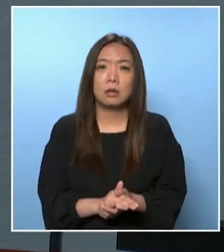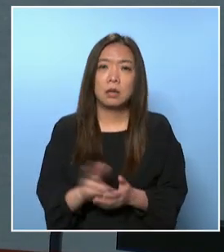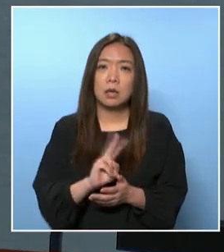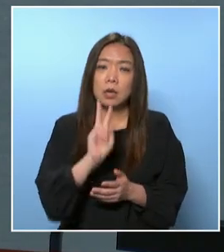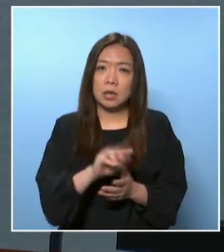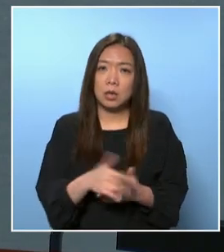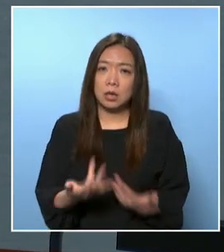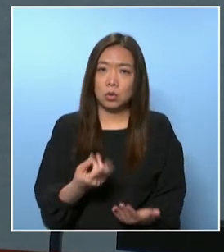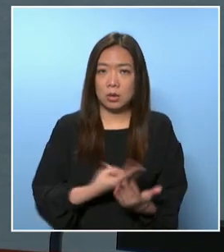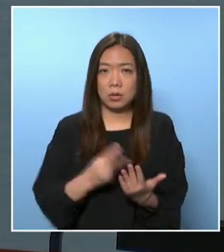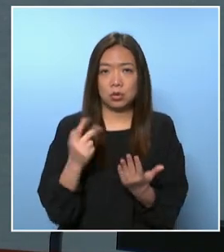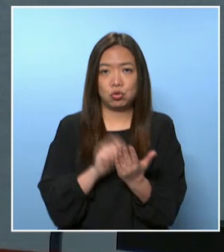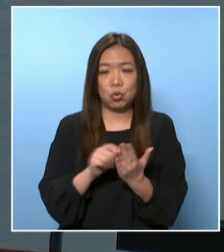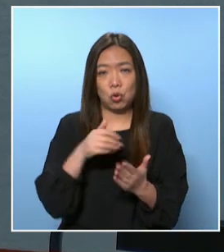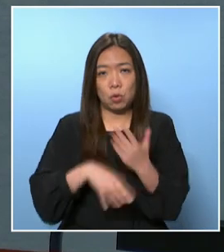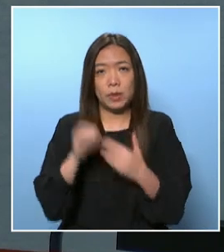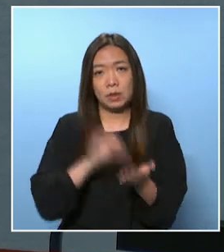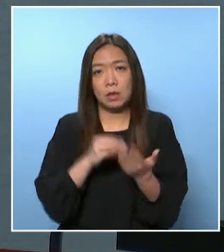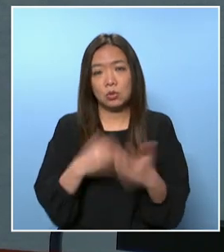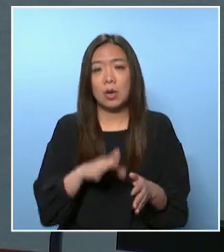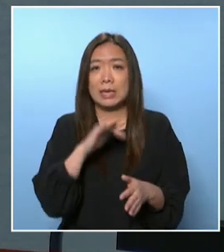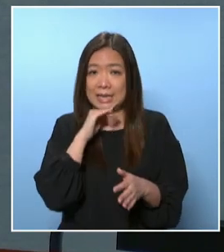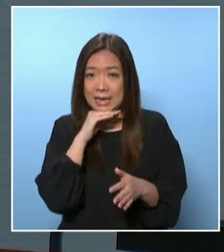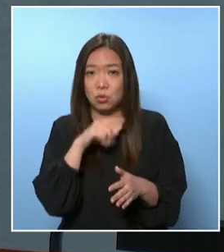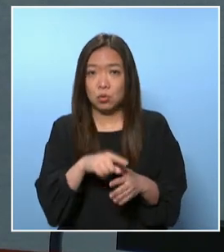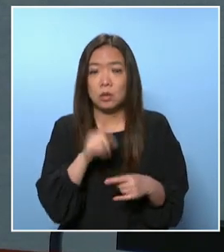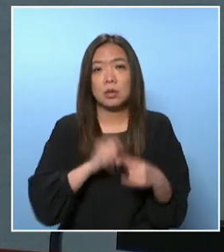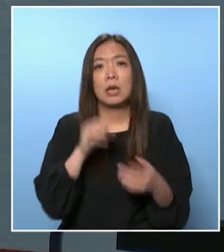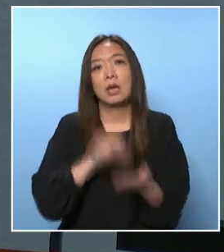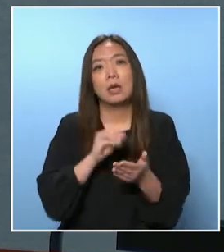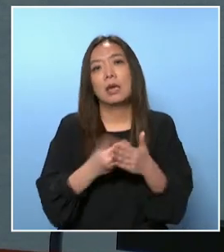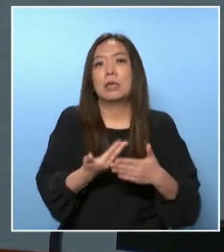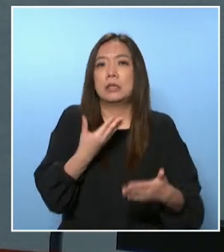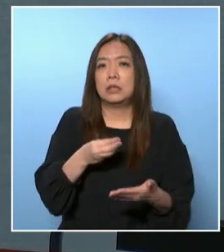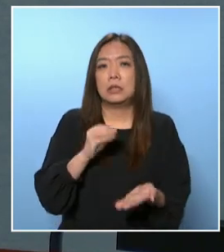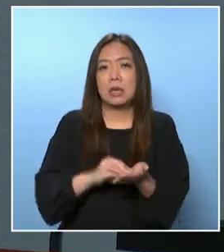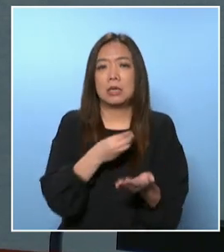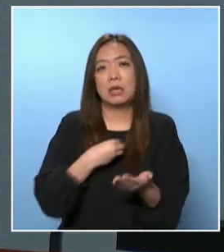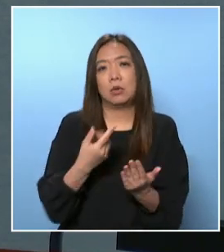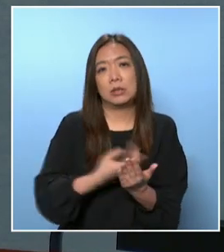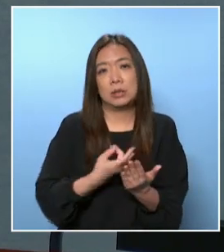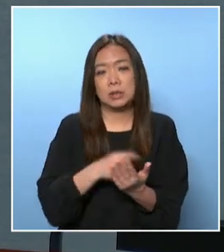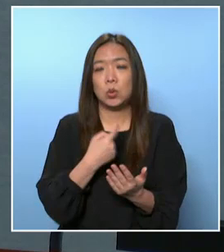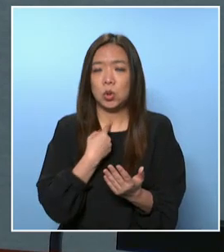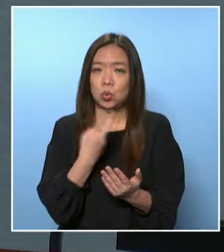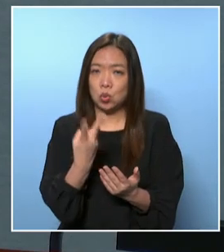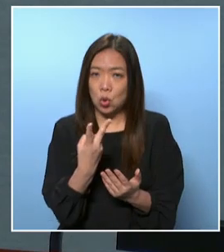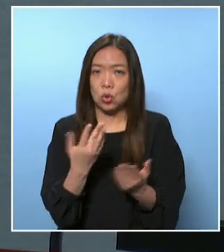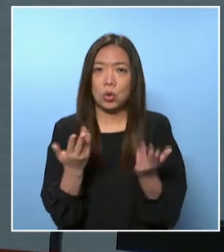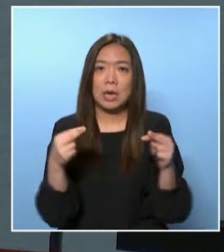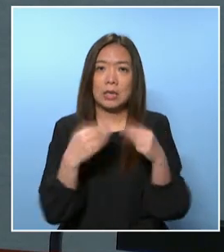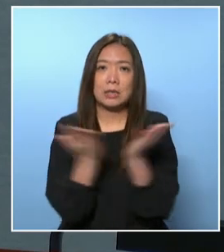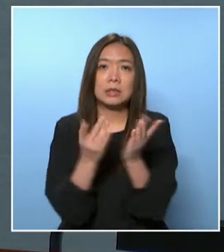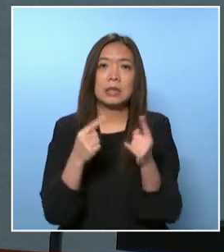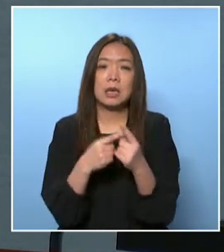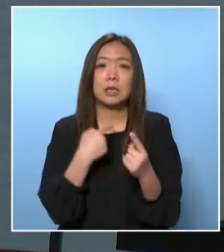But this law will provide them with a safeguard. Under the bill, if an AMD has to be made,